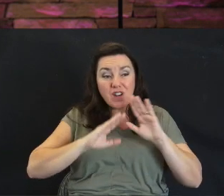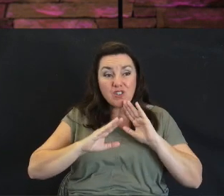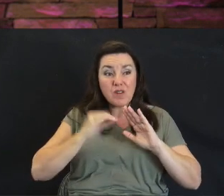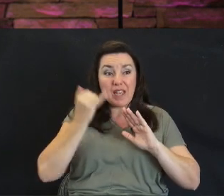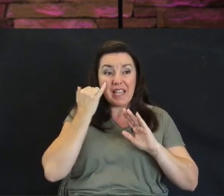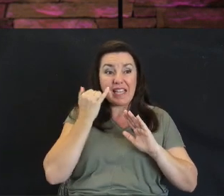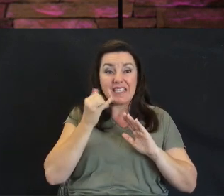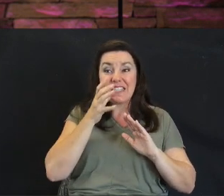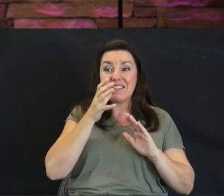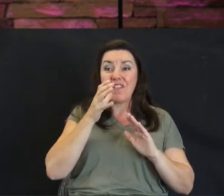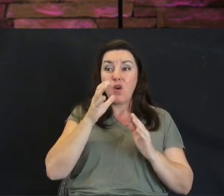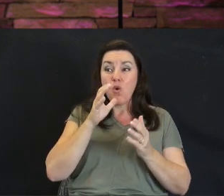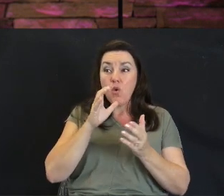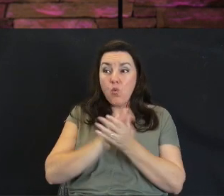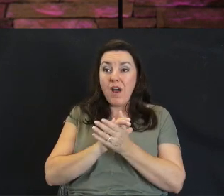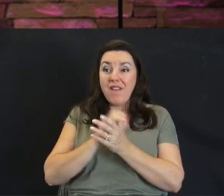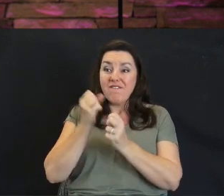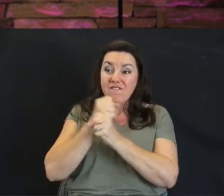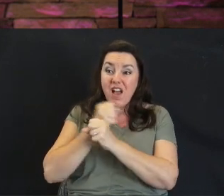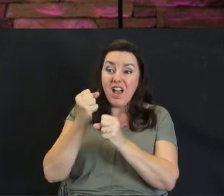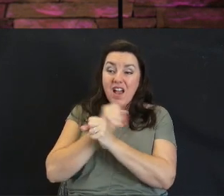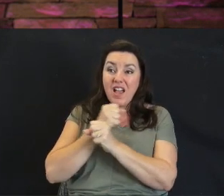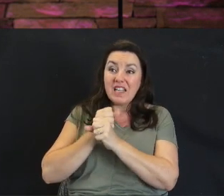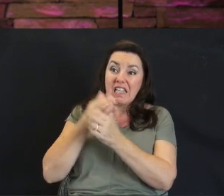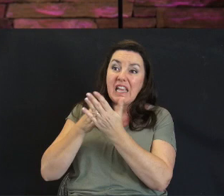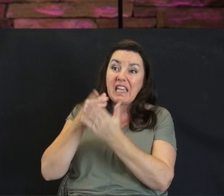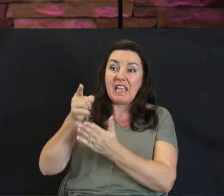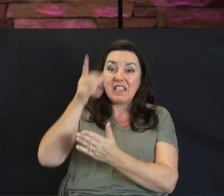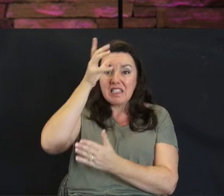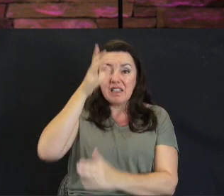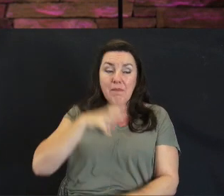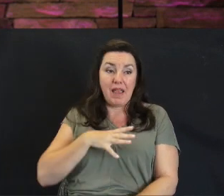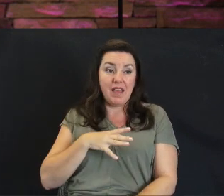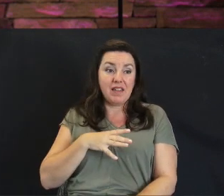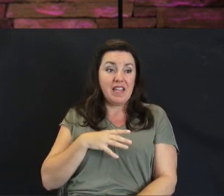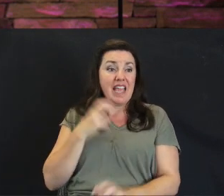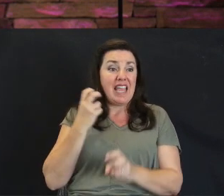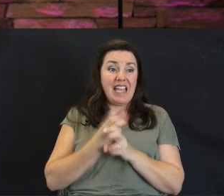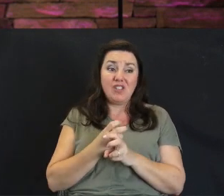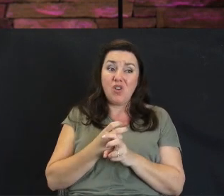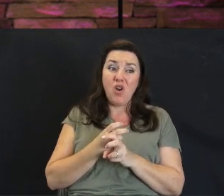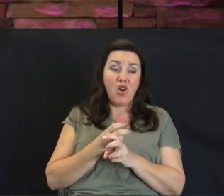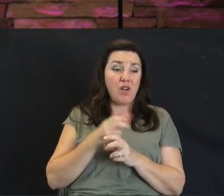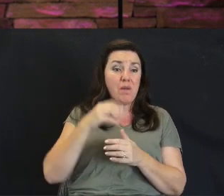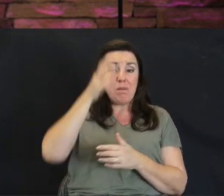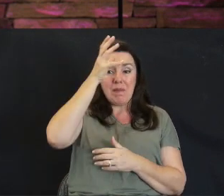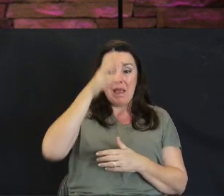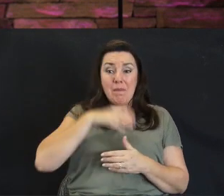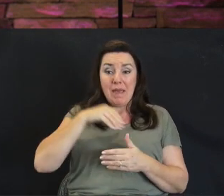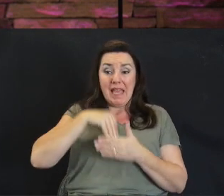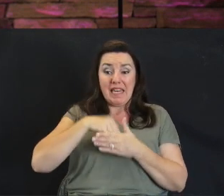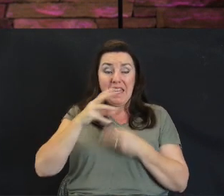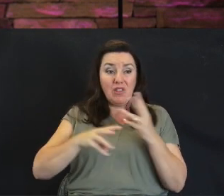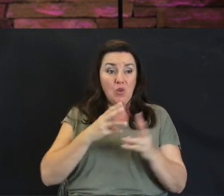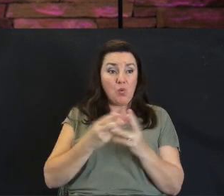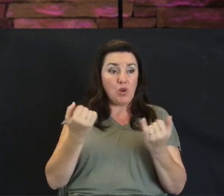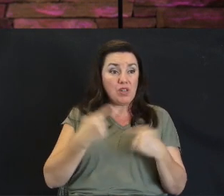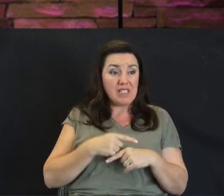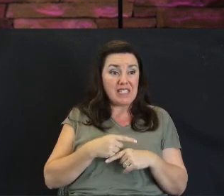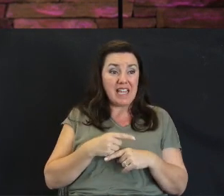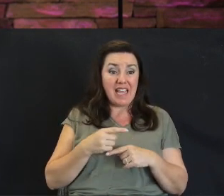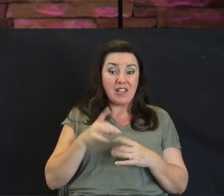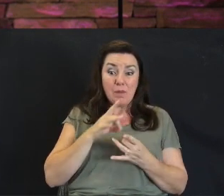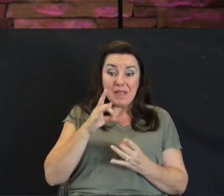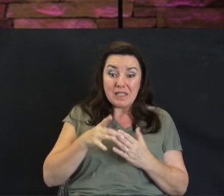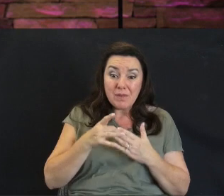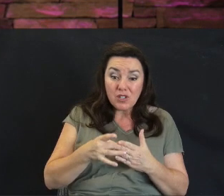fights a man's leadership I'm going to tell you right now Ladies It is hard enough to be a man In this world today To lead a family And have the calling To be a spiritual leader